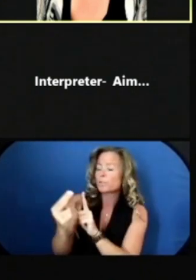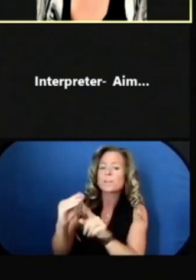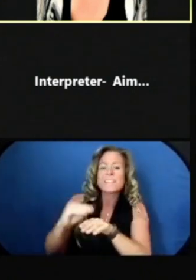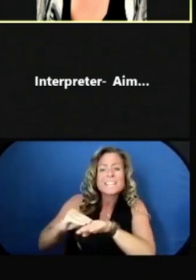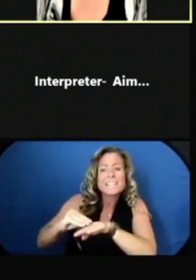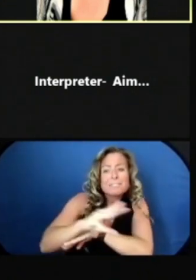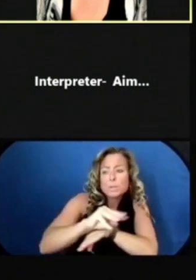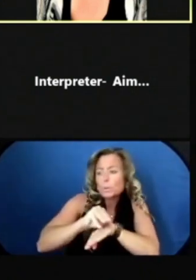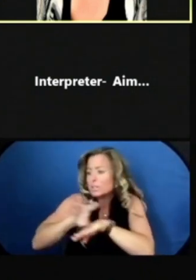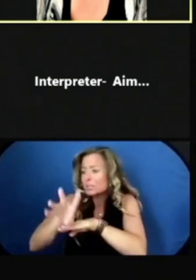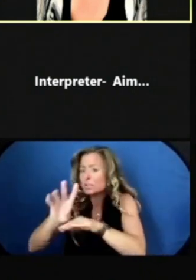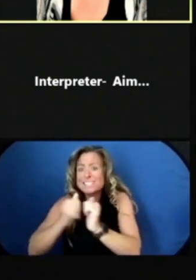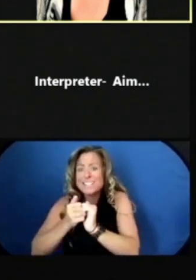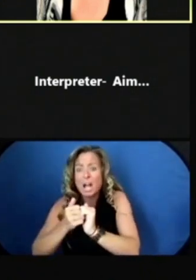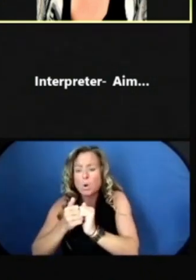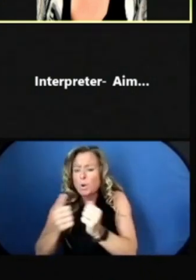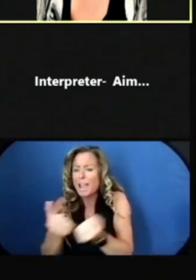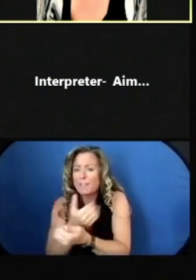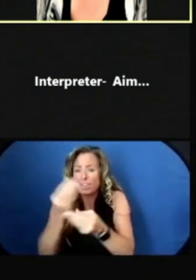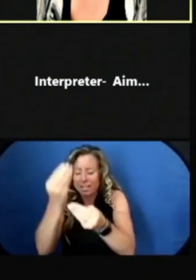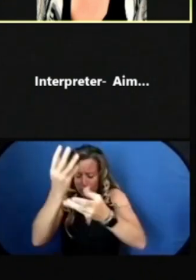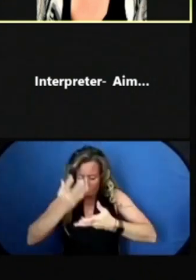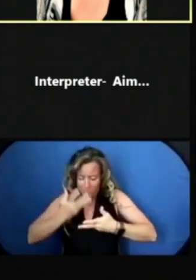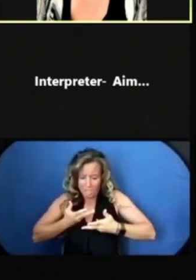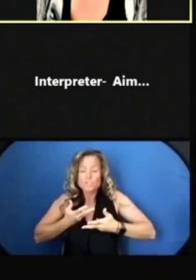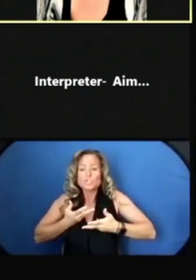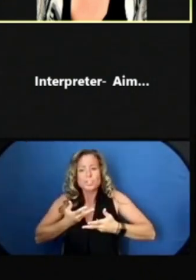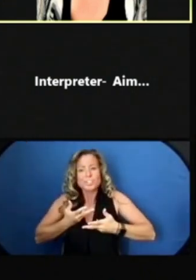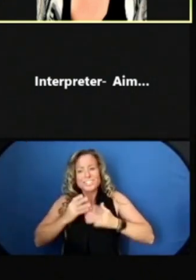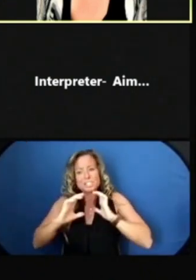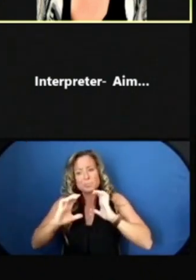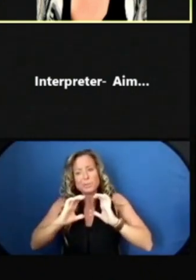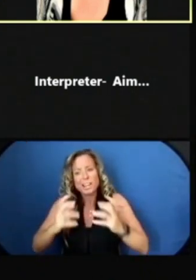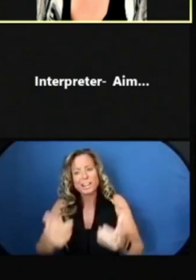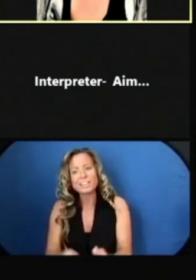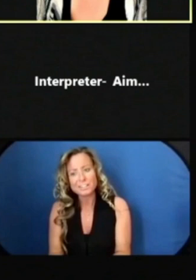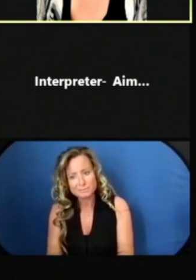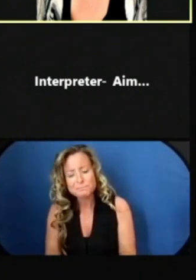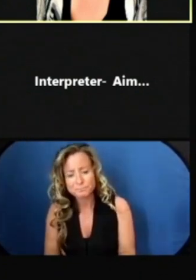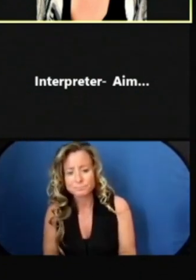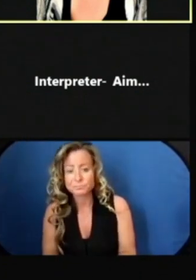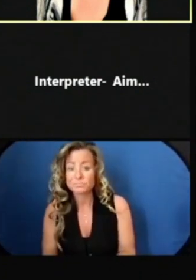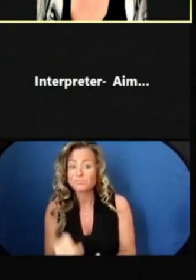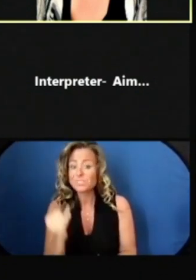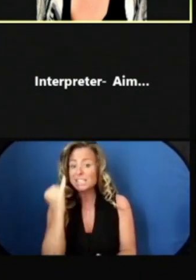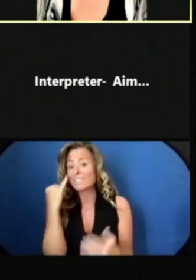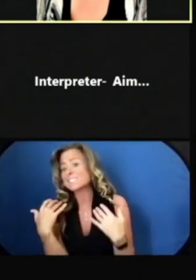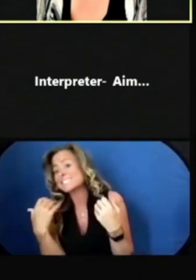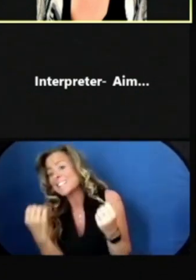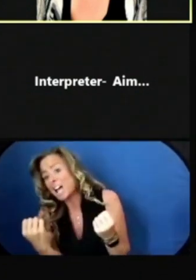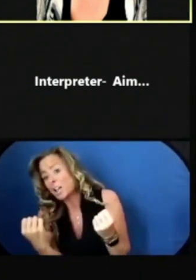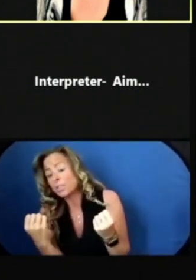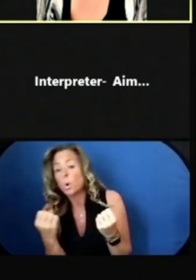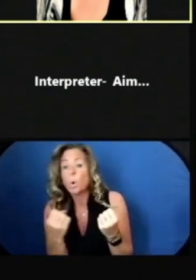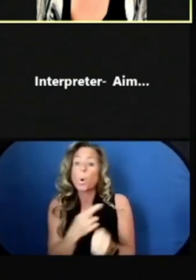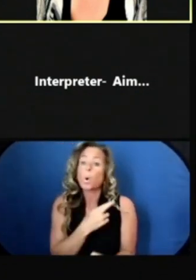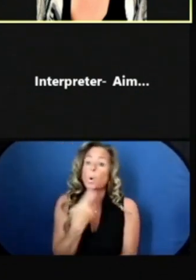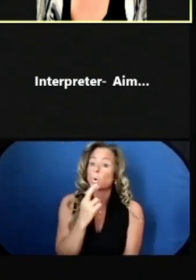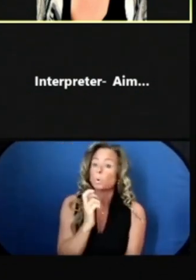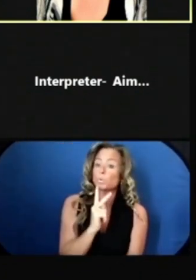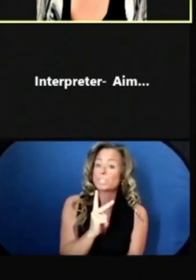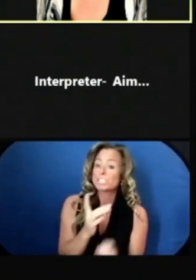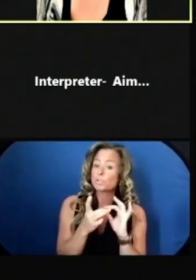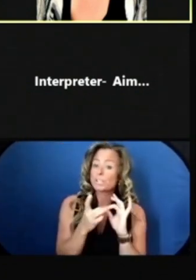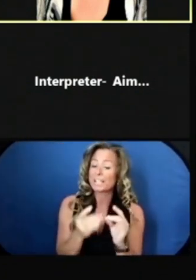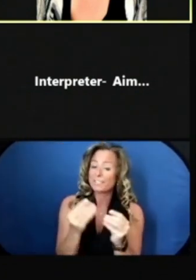they interpret information, especially when it comes to health-related or risk-related